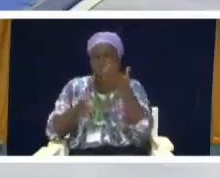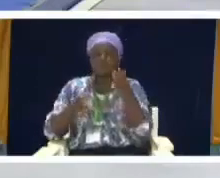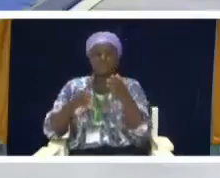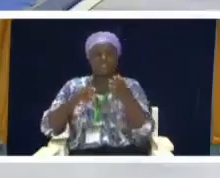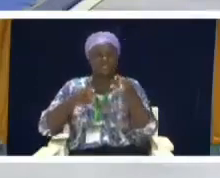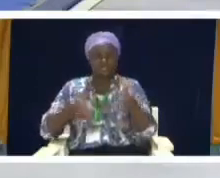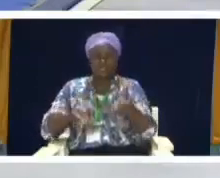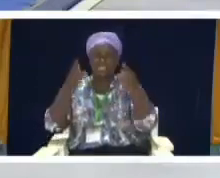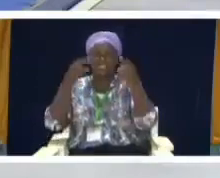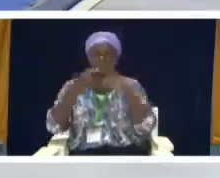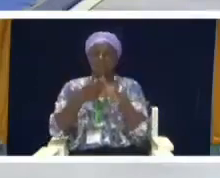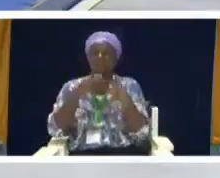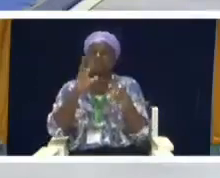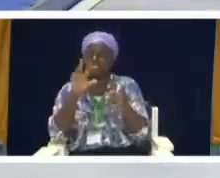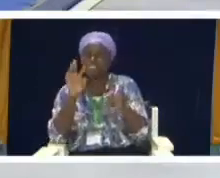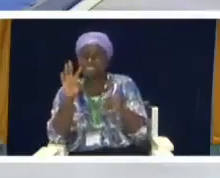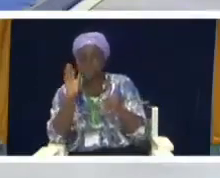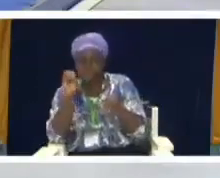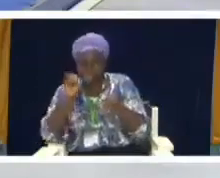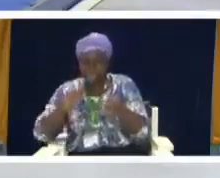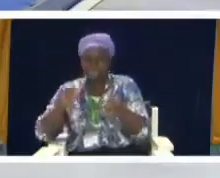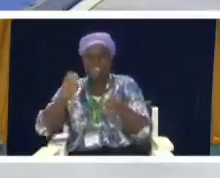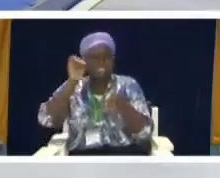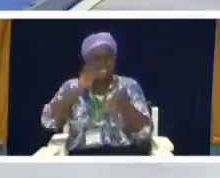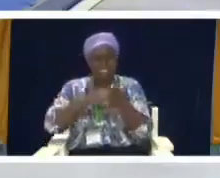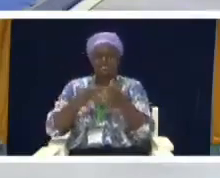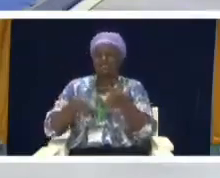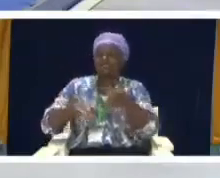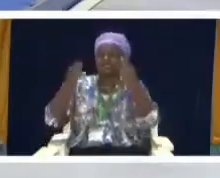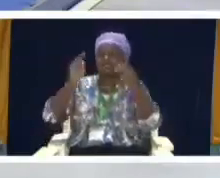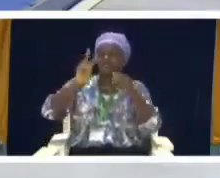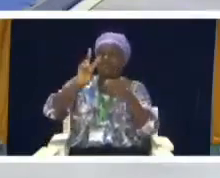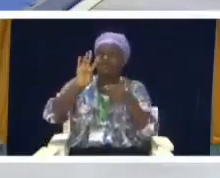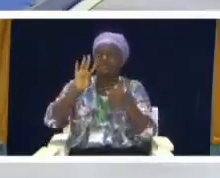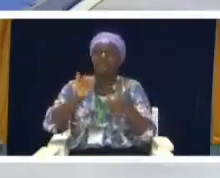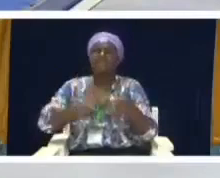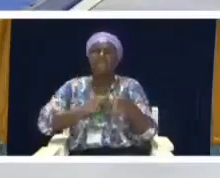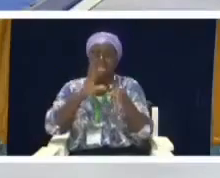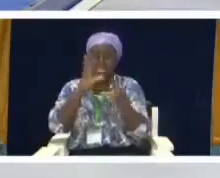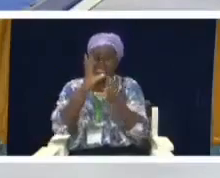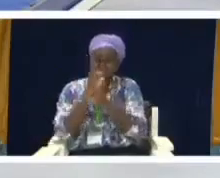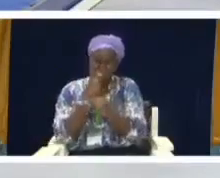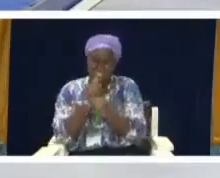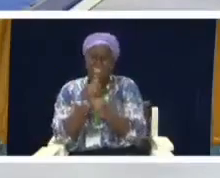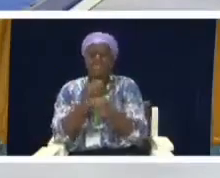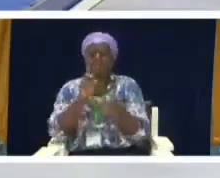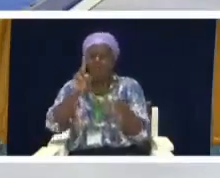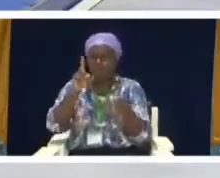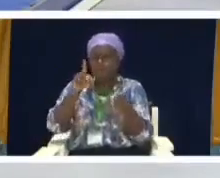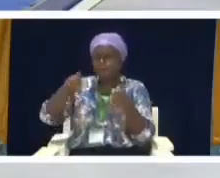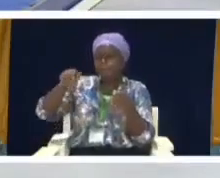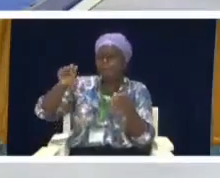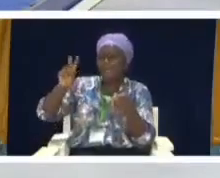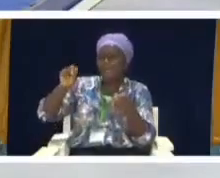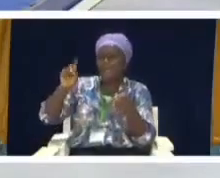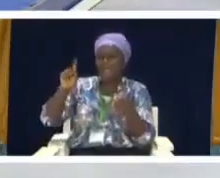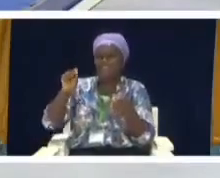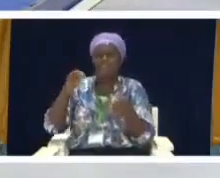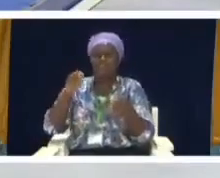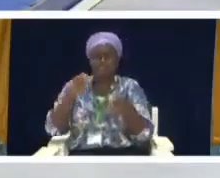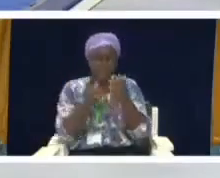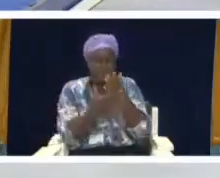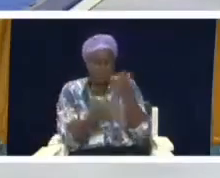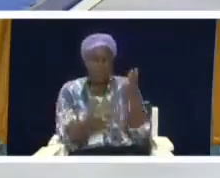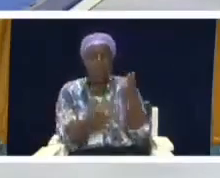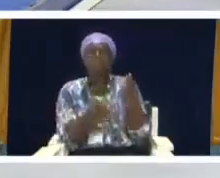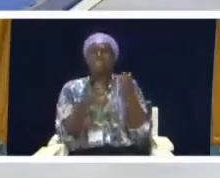From 23%, it rose to 24%. And I took 1 pint of blood. After Holy Communion,